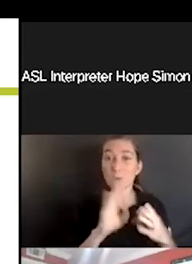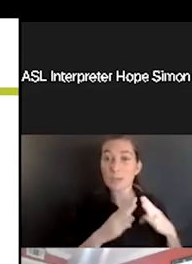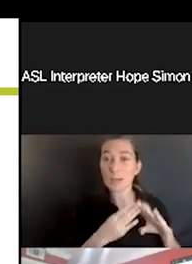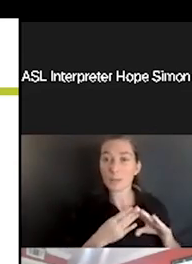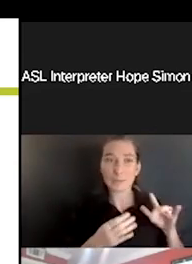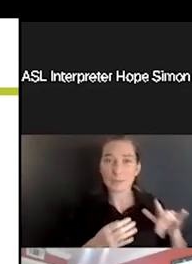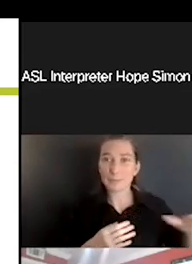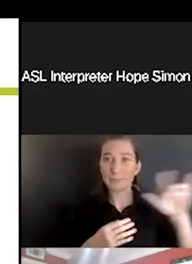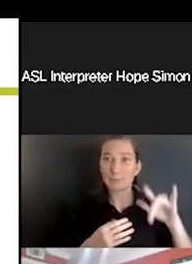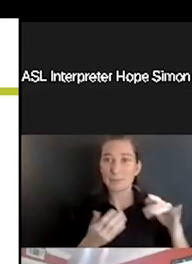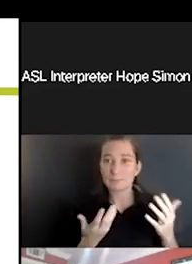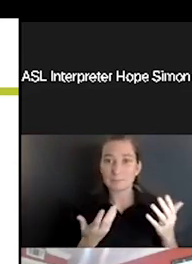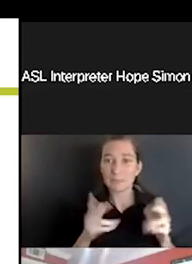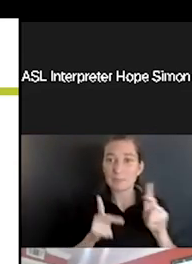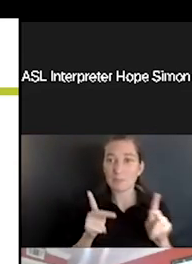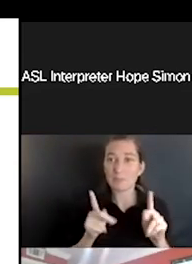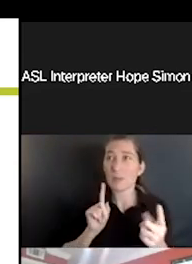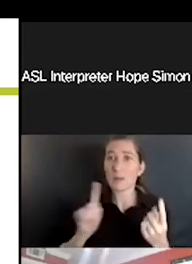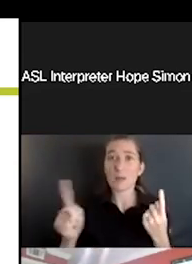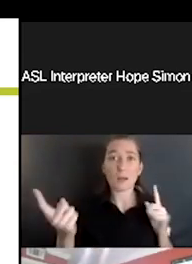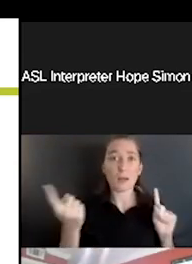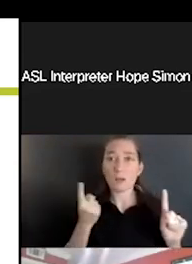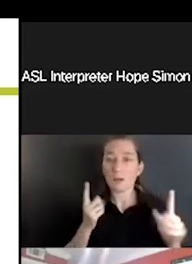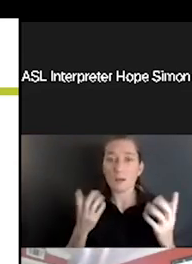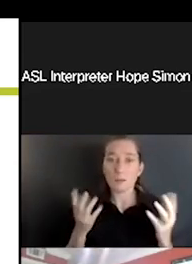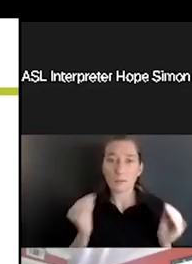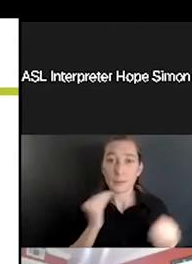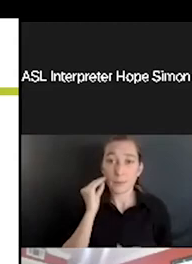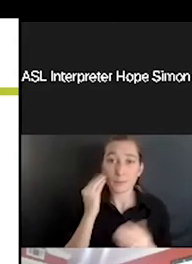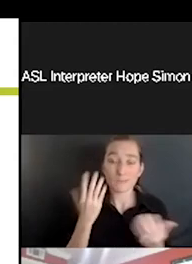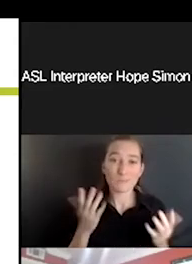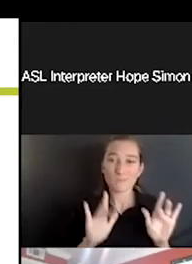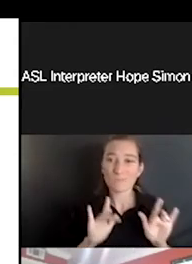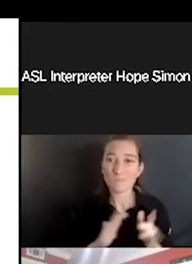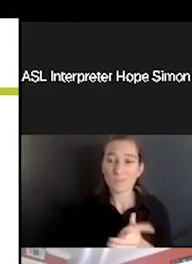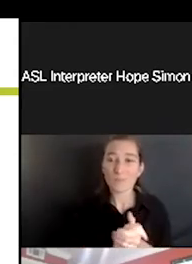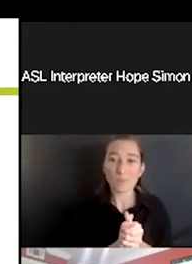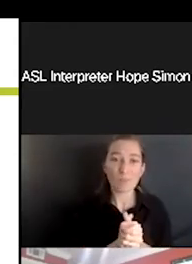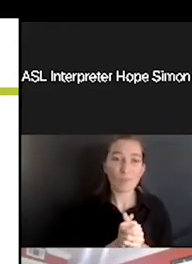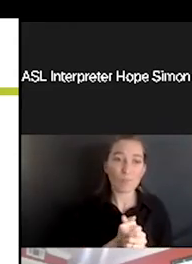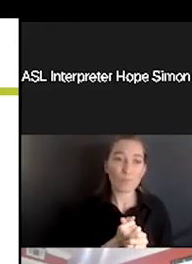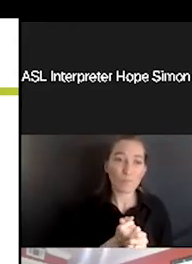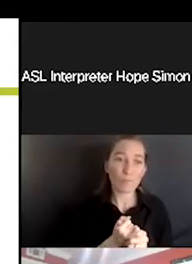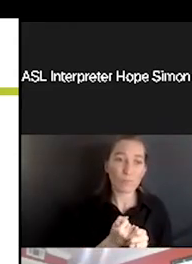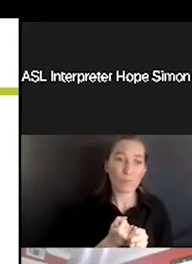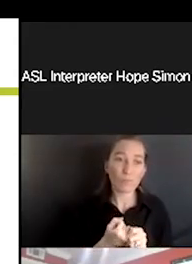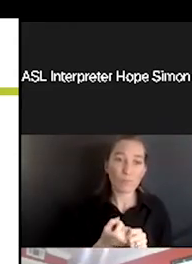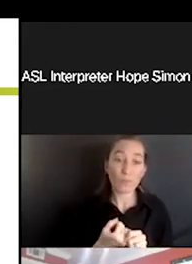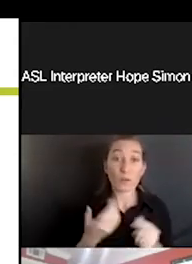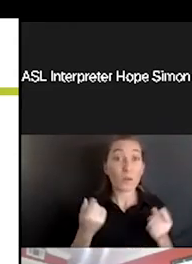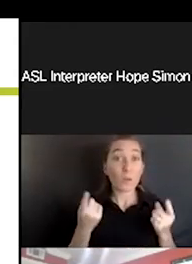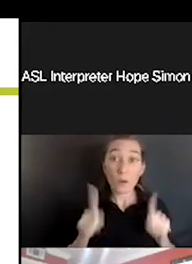what happens is that people migrate when there's a big seismic earthquake and they don't want to, and